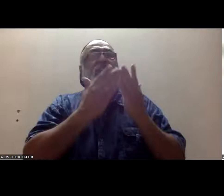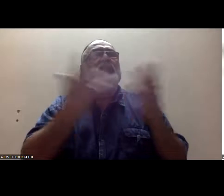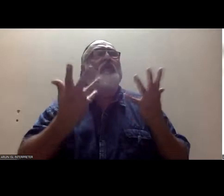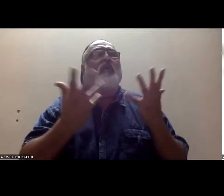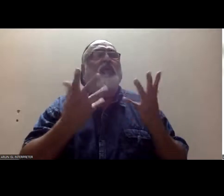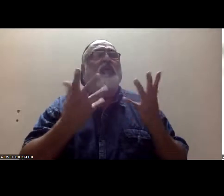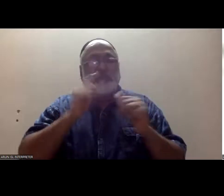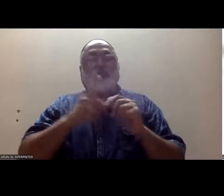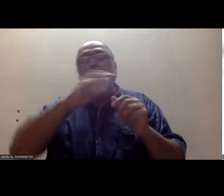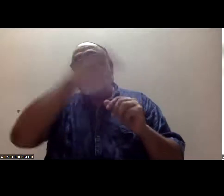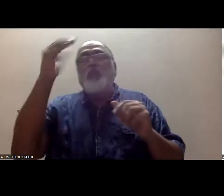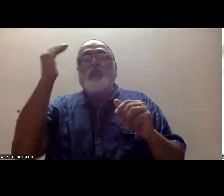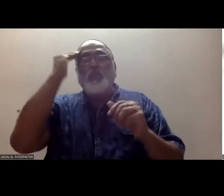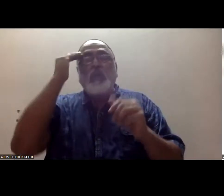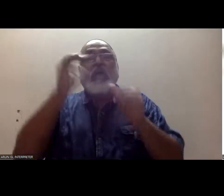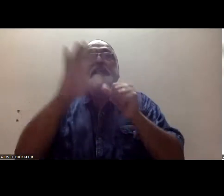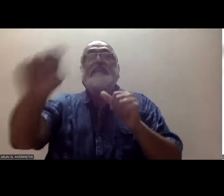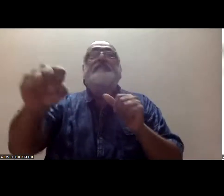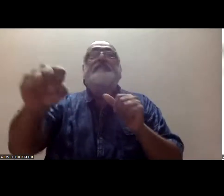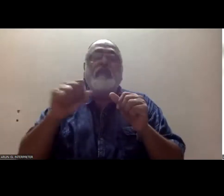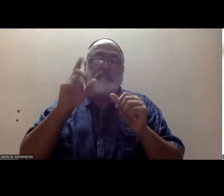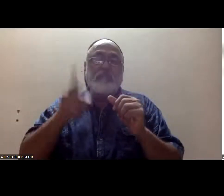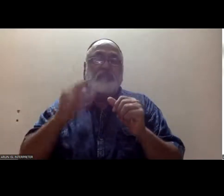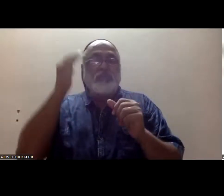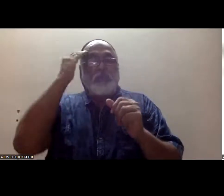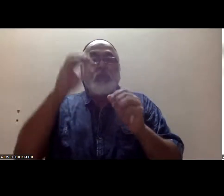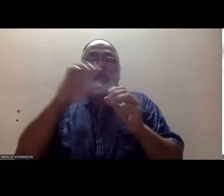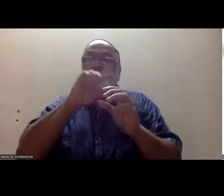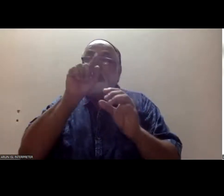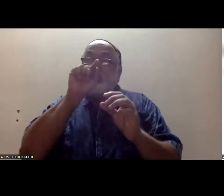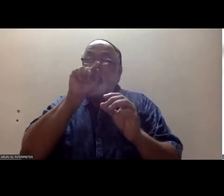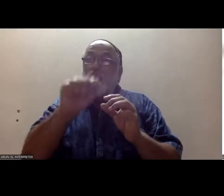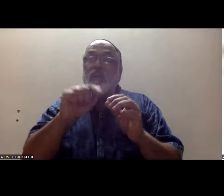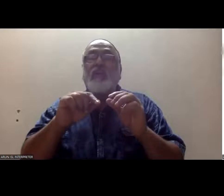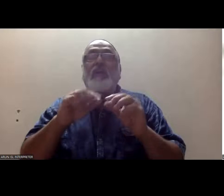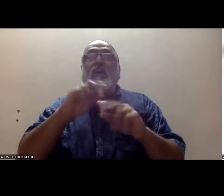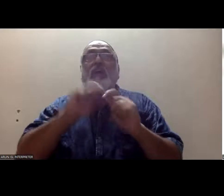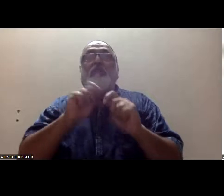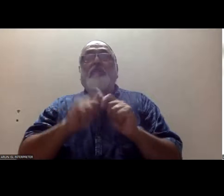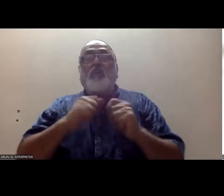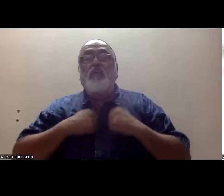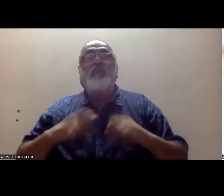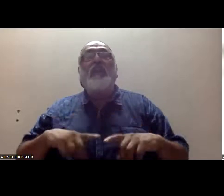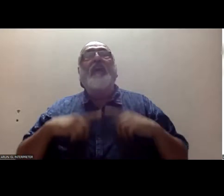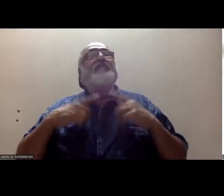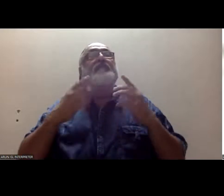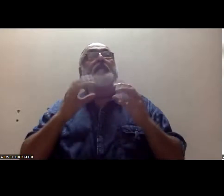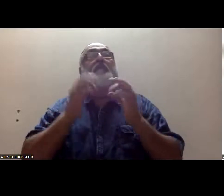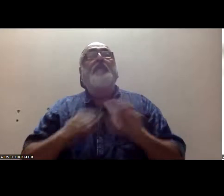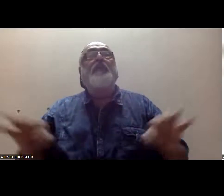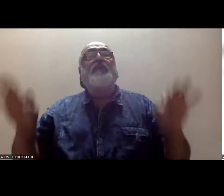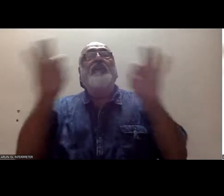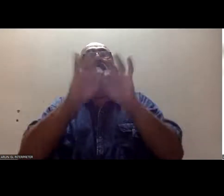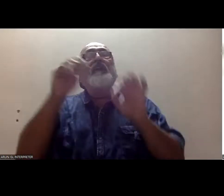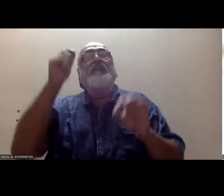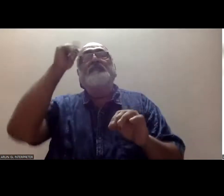because this is a core functional area of our lives, and each of us need to be aware about what accessibility is and how it